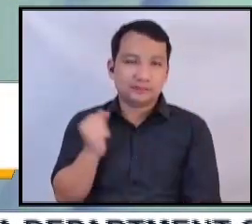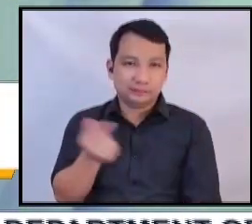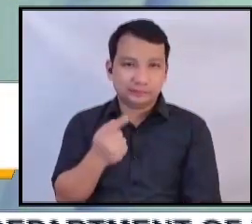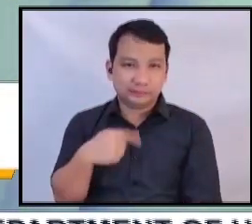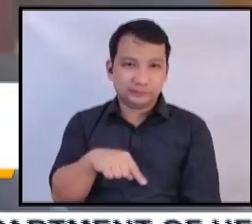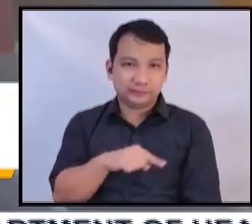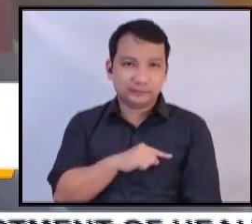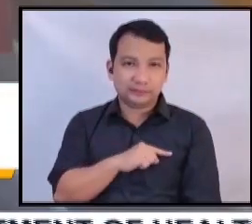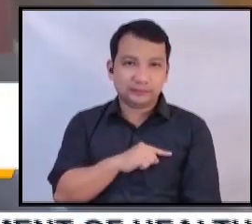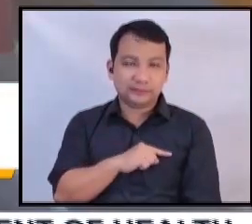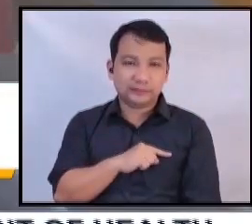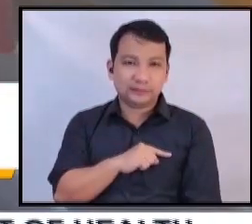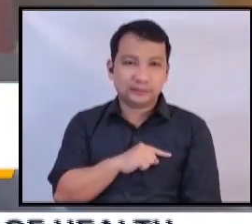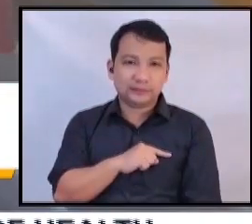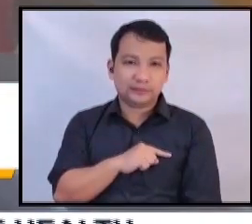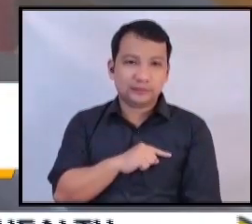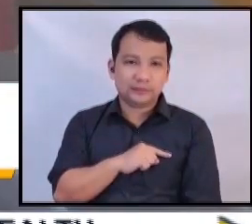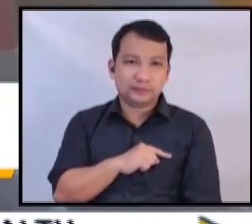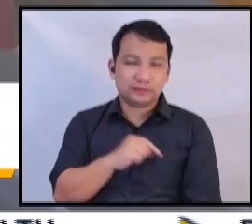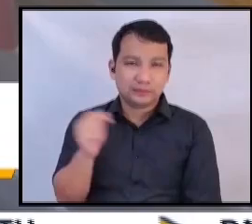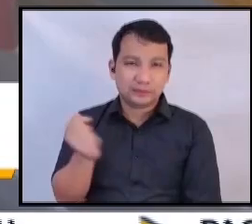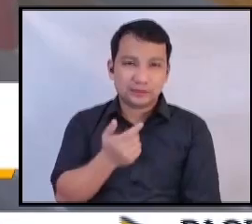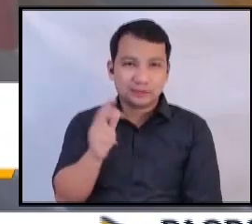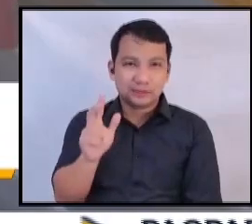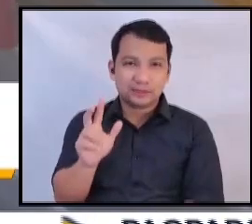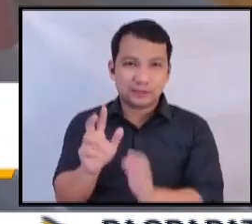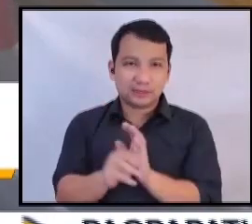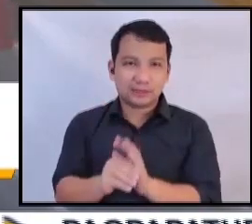beyond 30 minutes na.